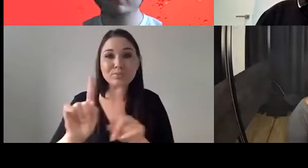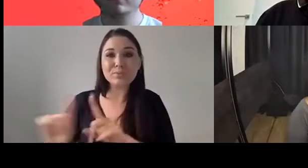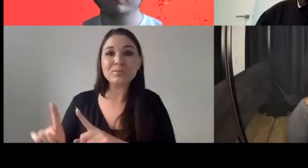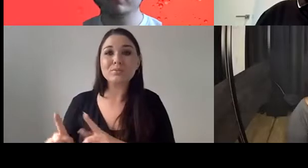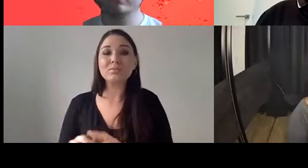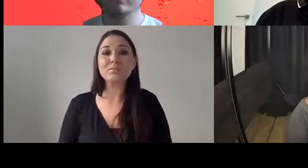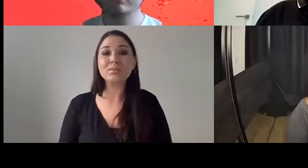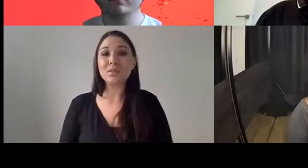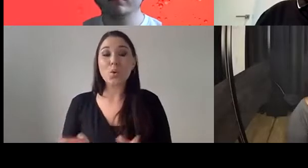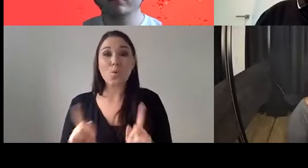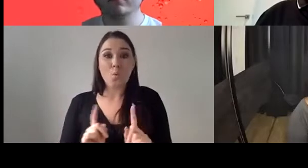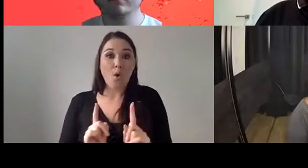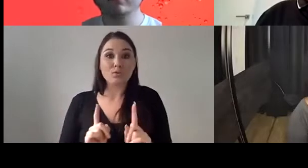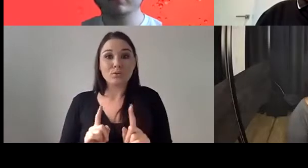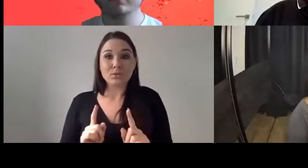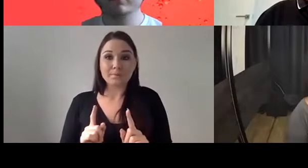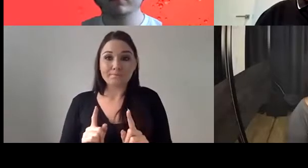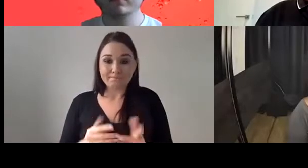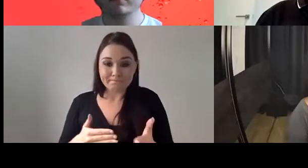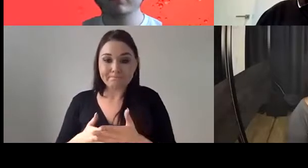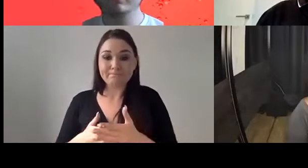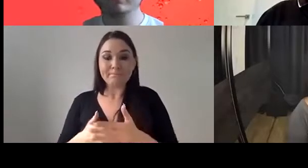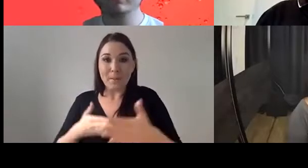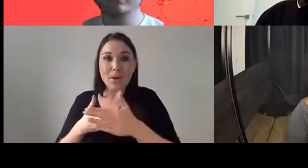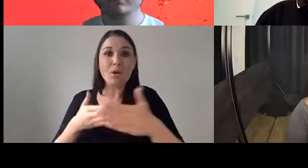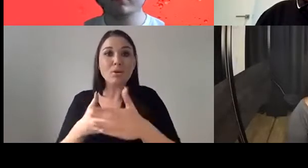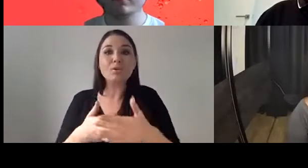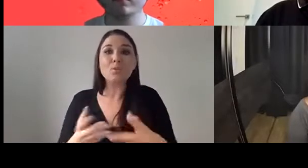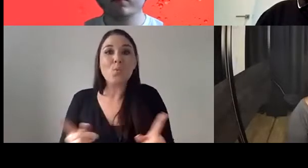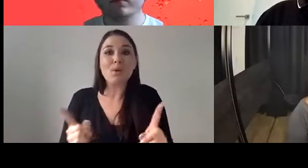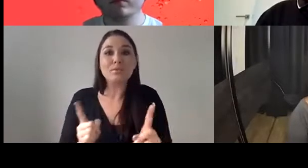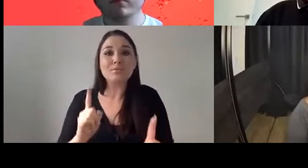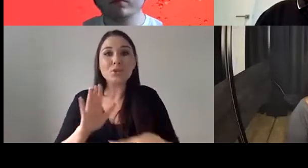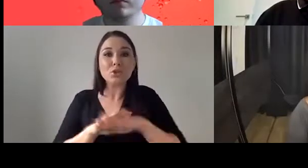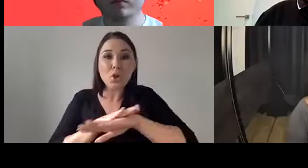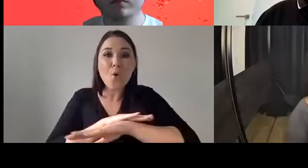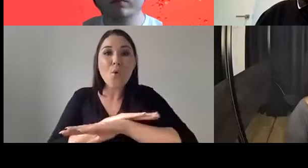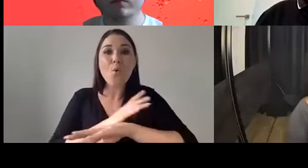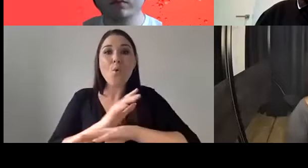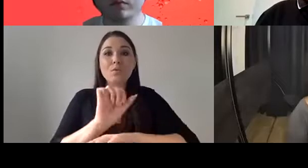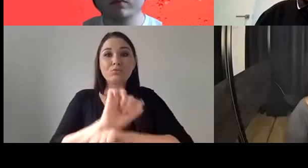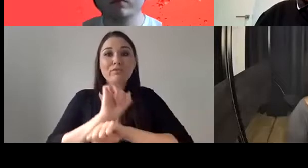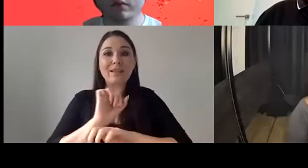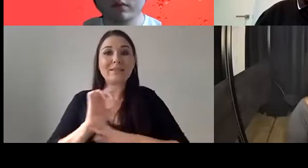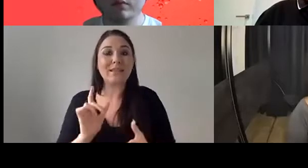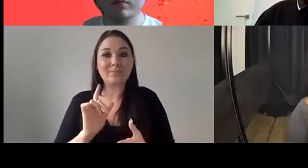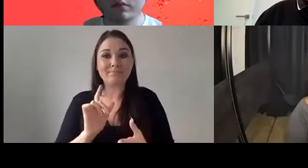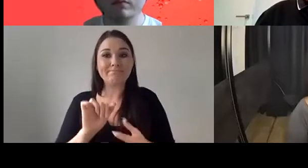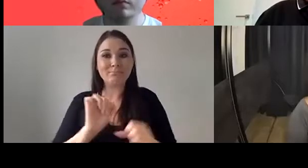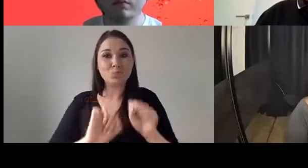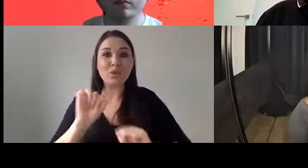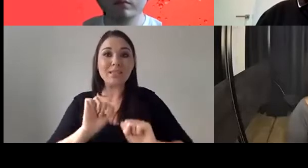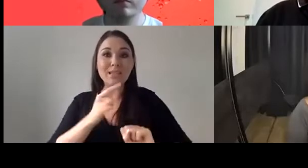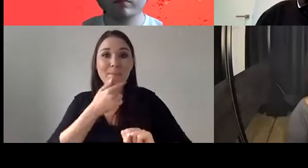essentially, what are the speed humps or the roadblocks that are slowing people down or preventing people from completing that